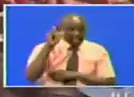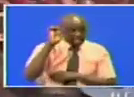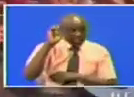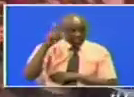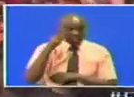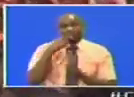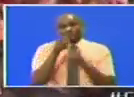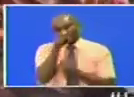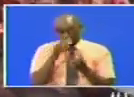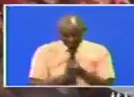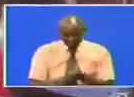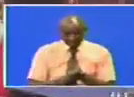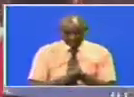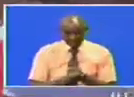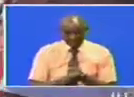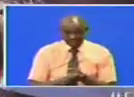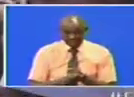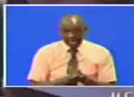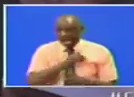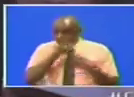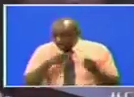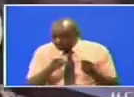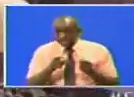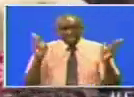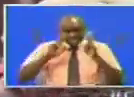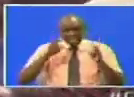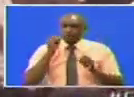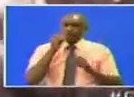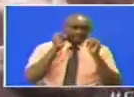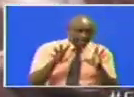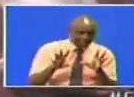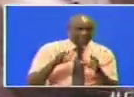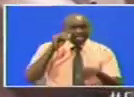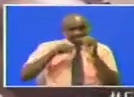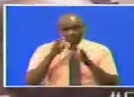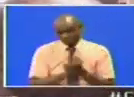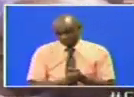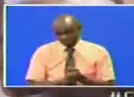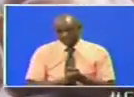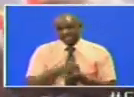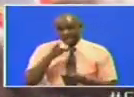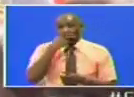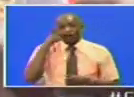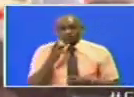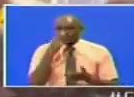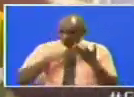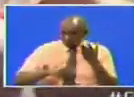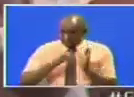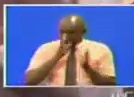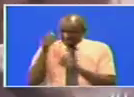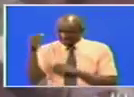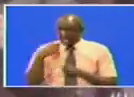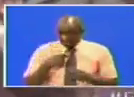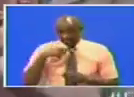and Boundaries Commission, IEBC, over its preparedness for this year's general election. Musyoka insinuating plans of a